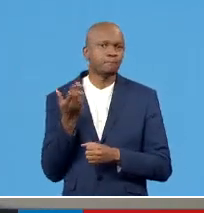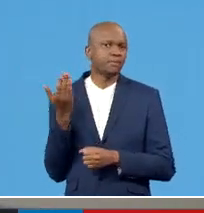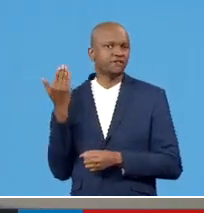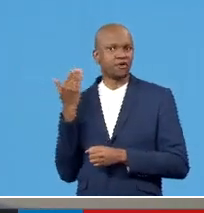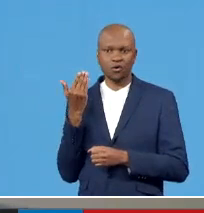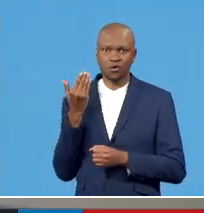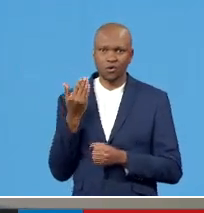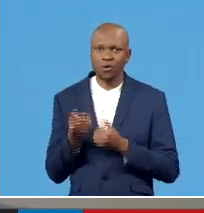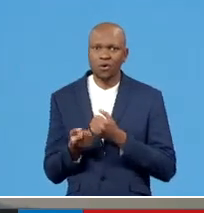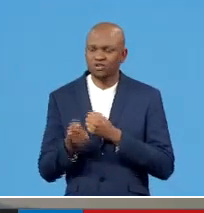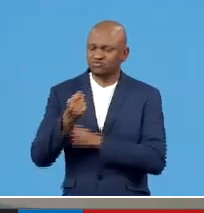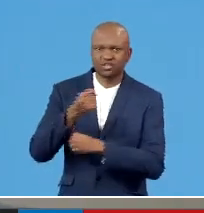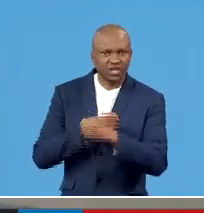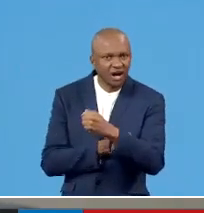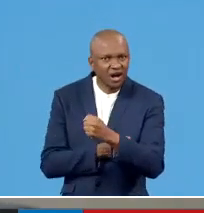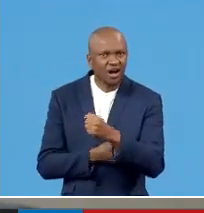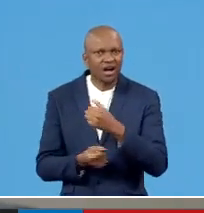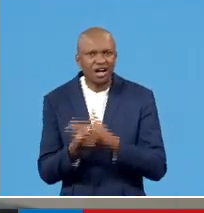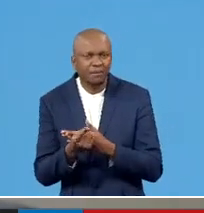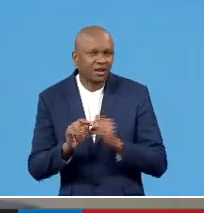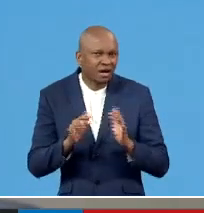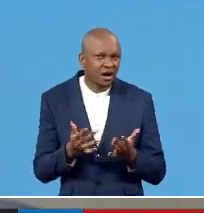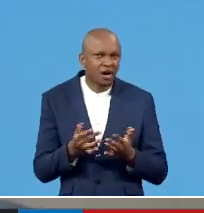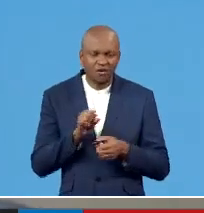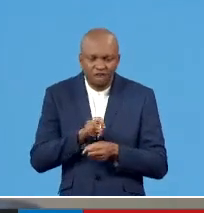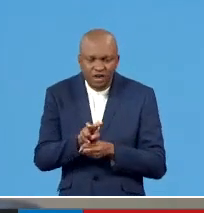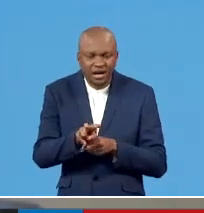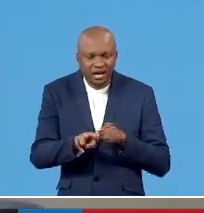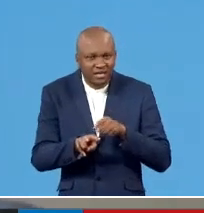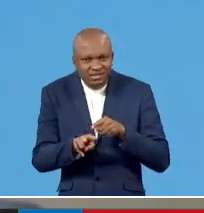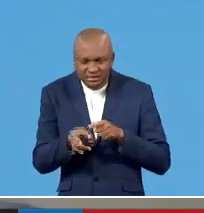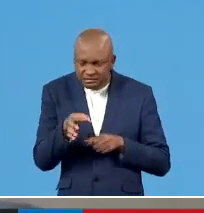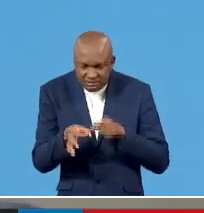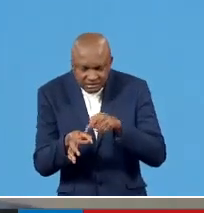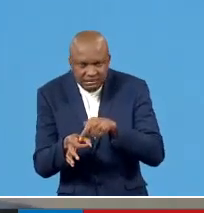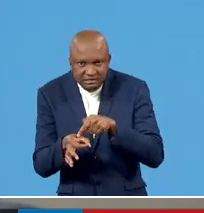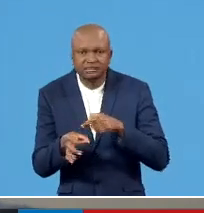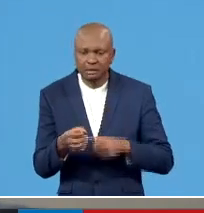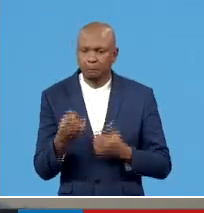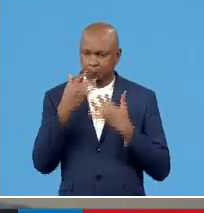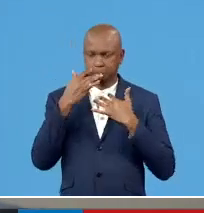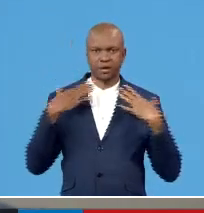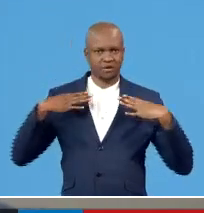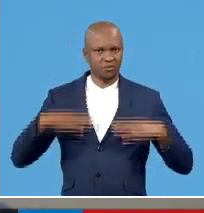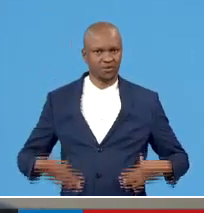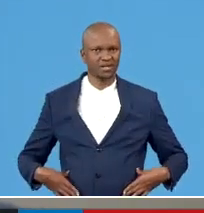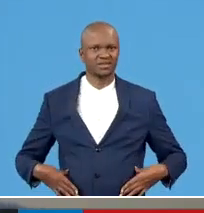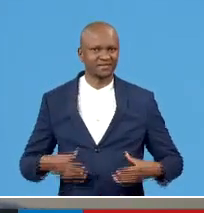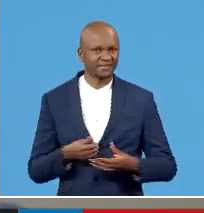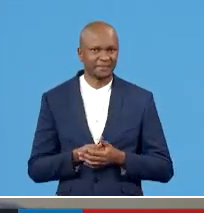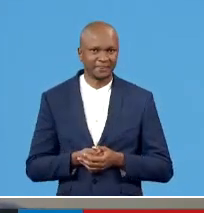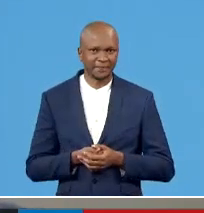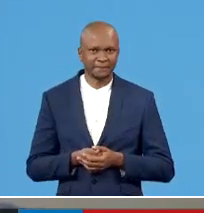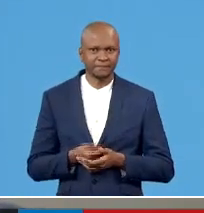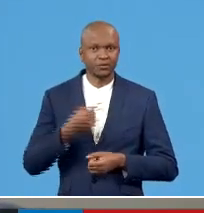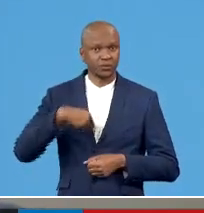the structure of this particular variant's binding capabilities onto the human cells. So we have had